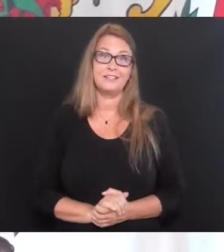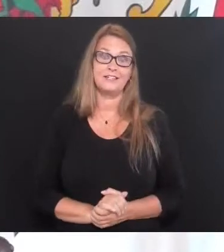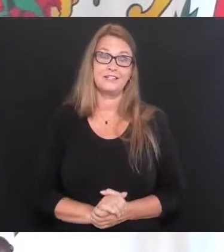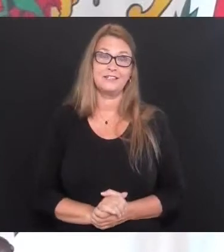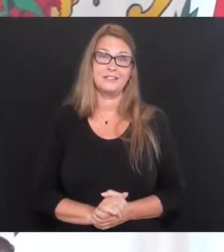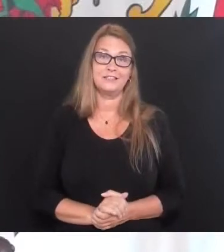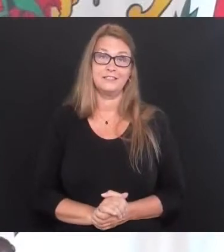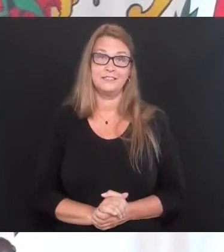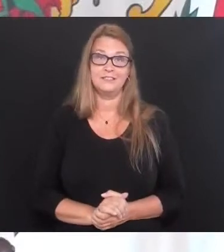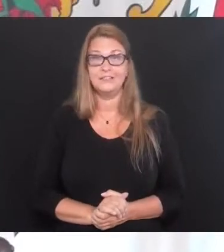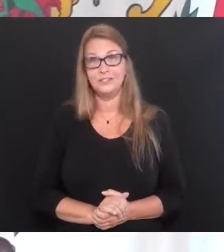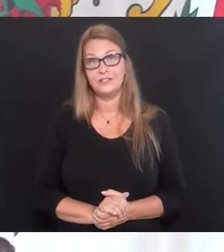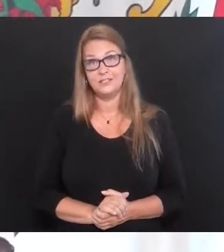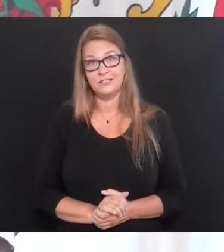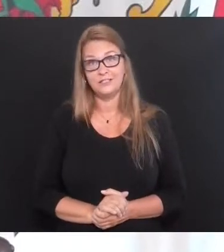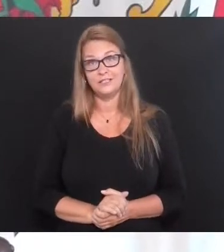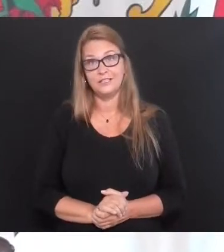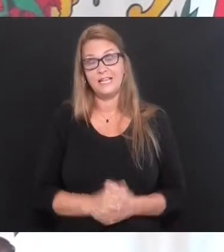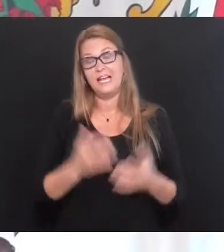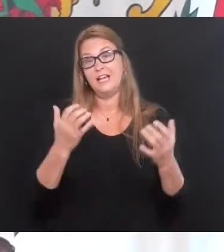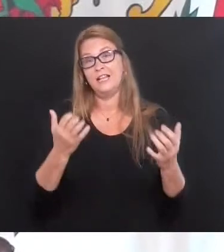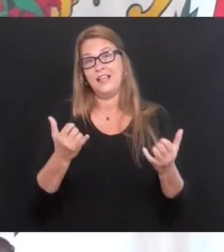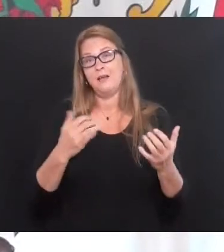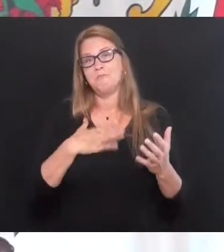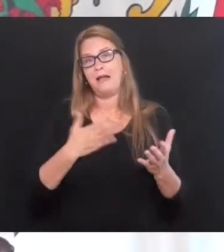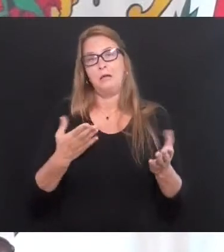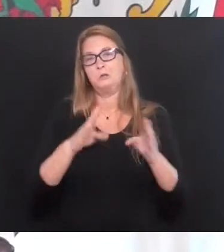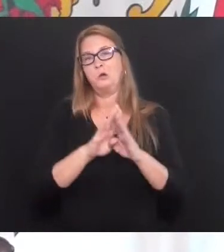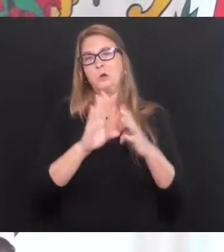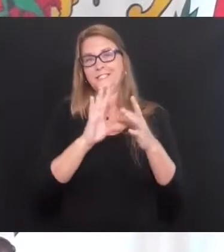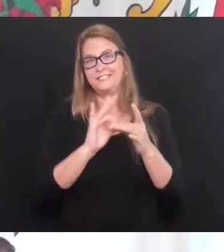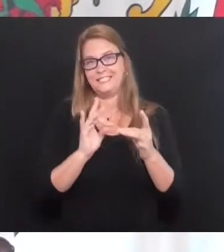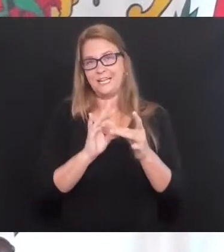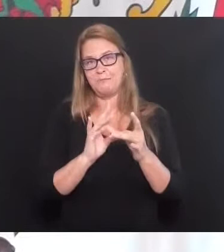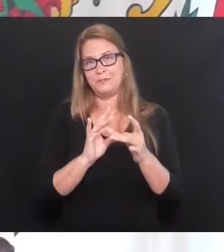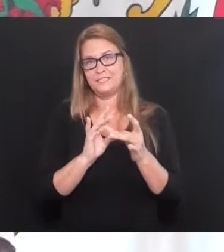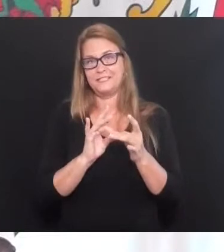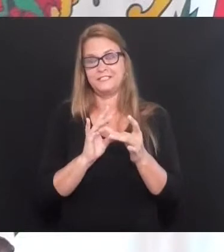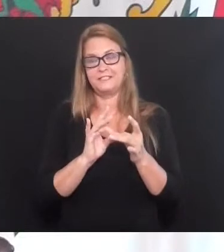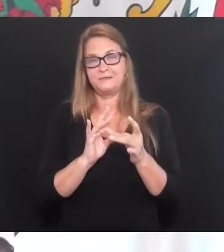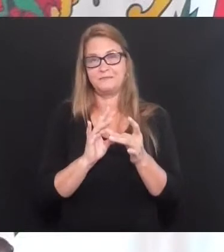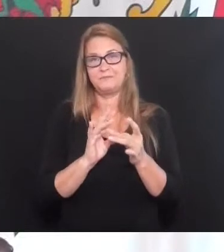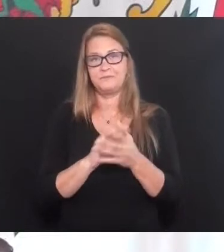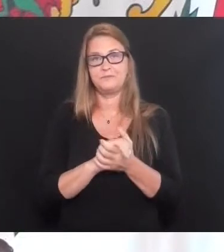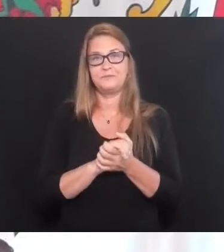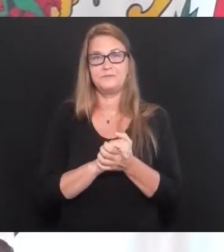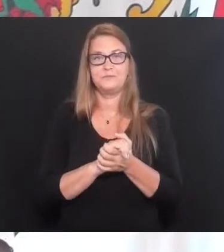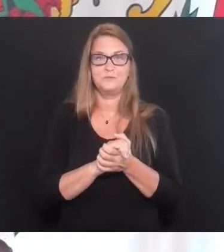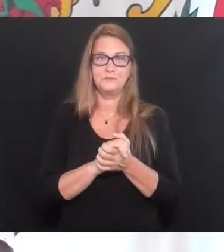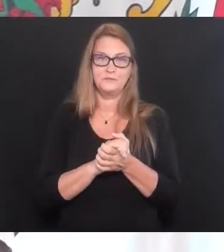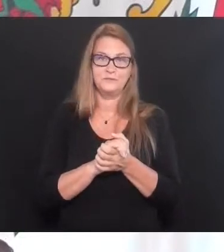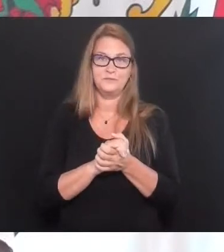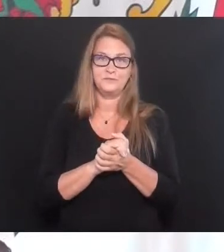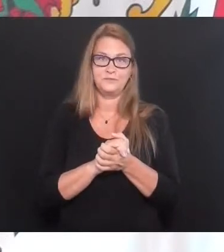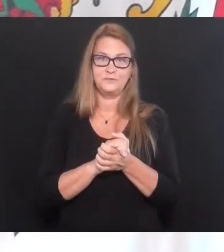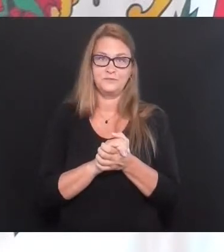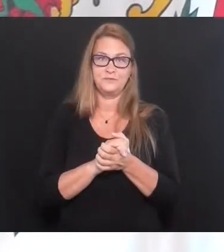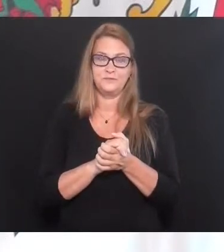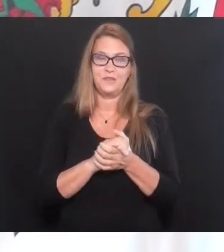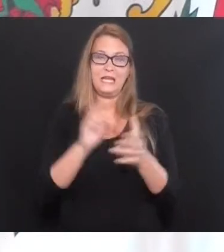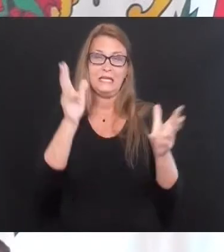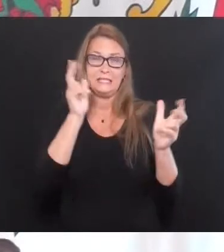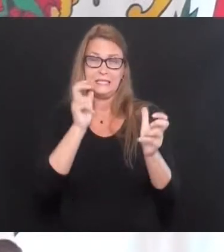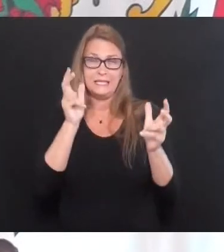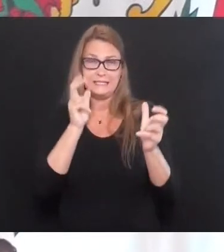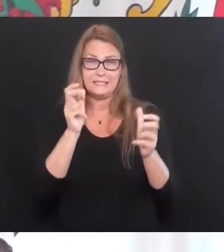like I said, I guess I'll end with that. And the only other thing that I can say to you is just take heed to all that